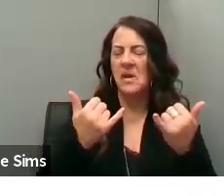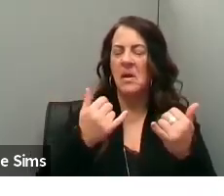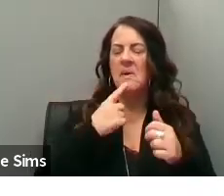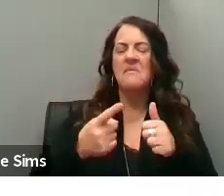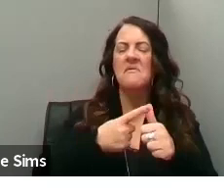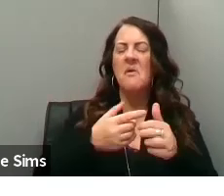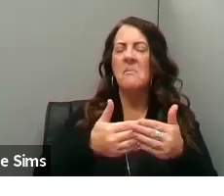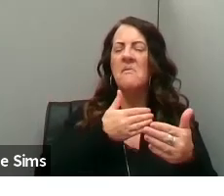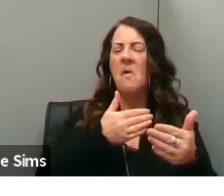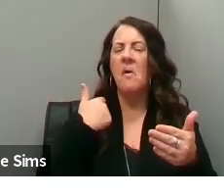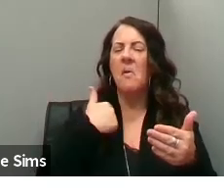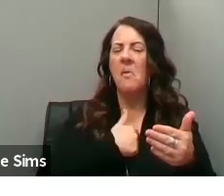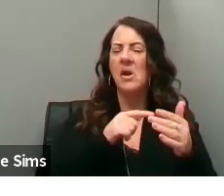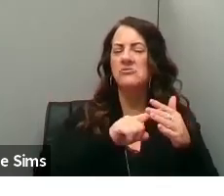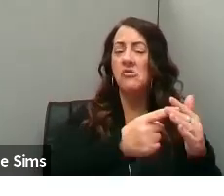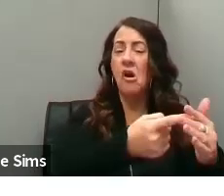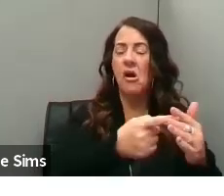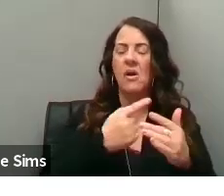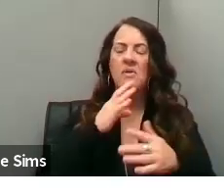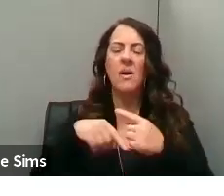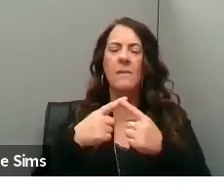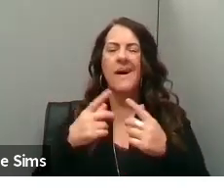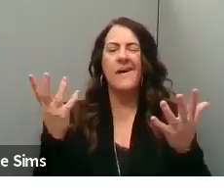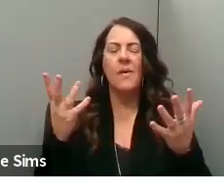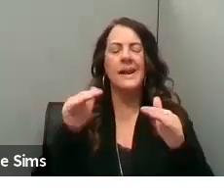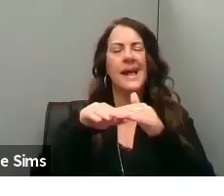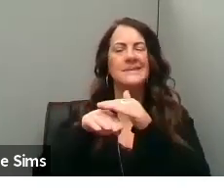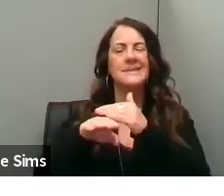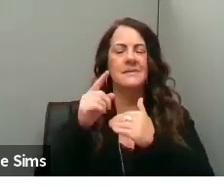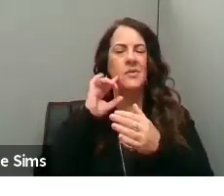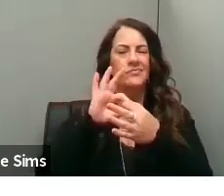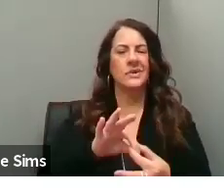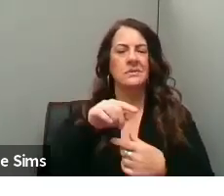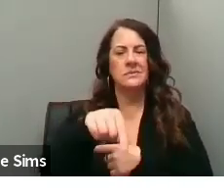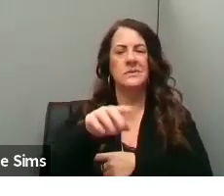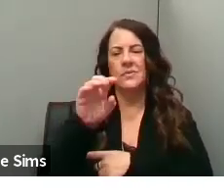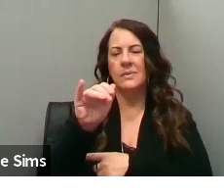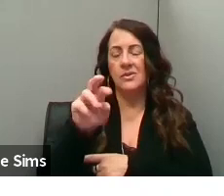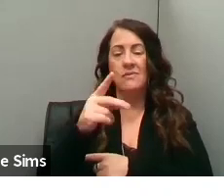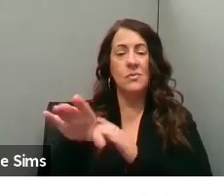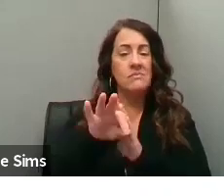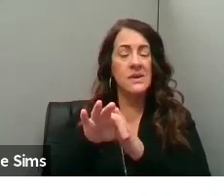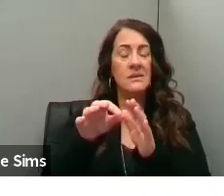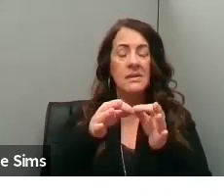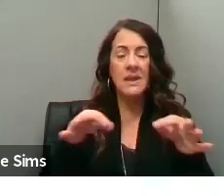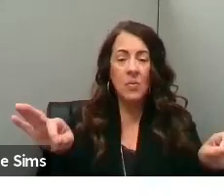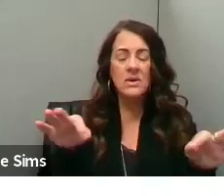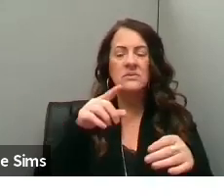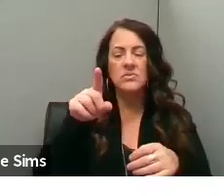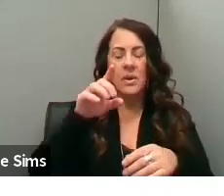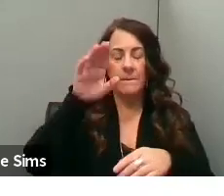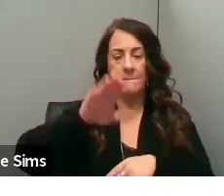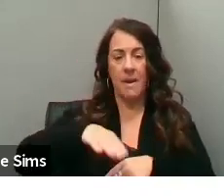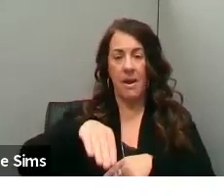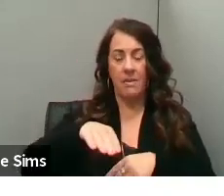the accessibility features of this webinar. To select a language for this webinar, please move your mouse to the bottom of your